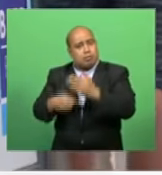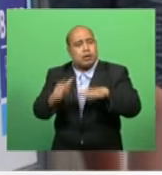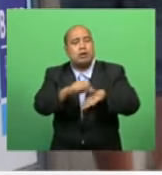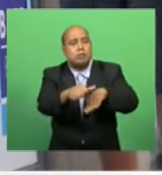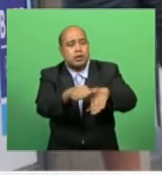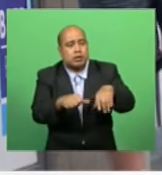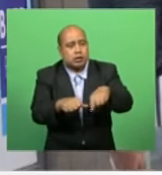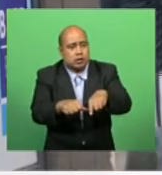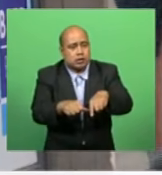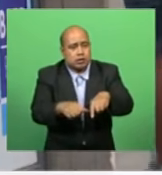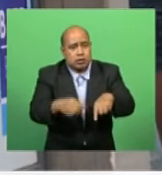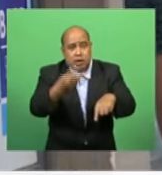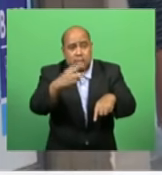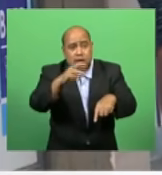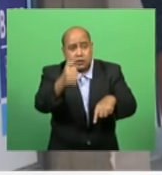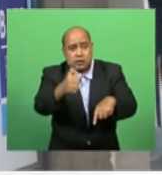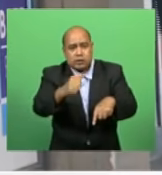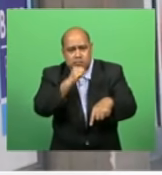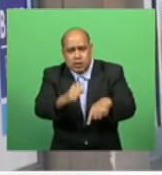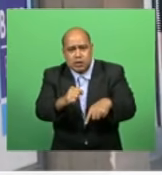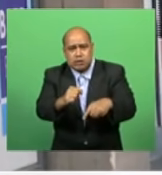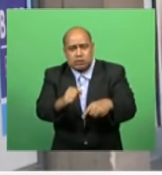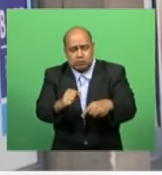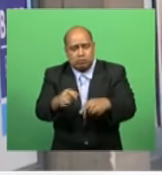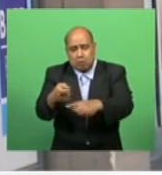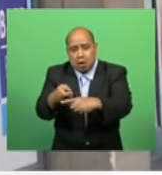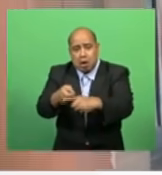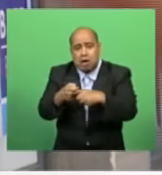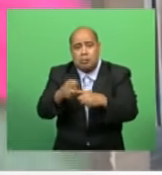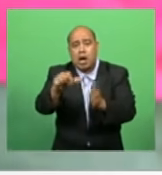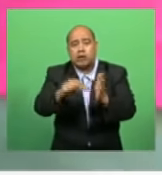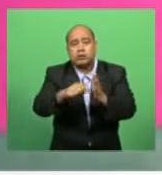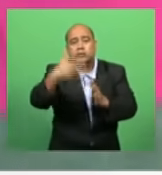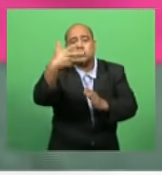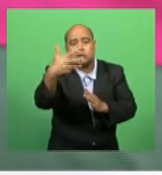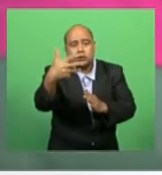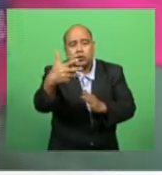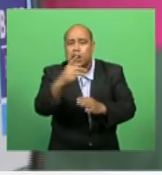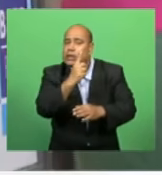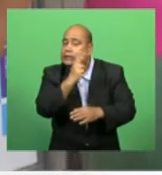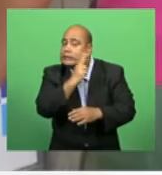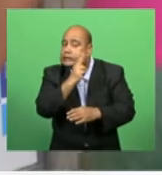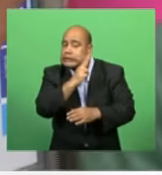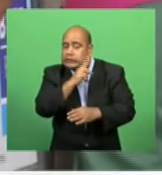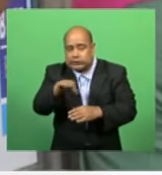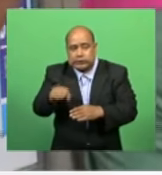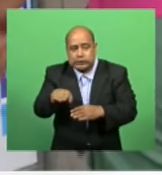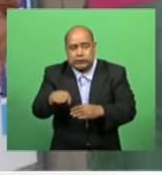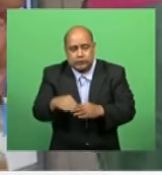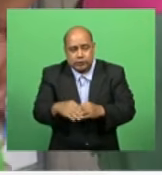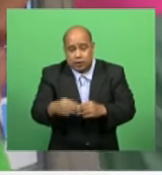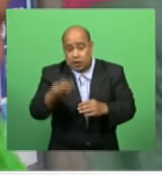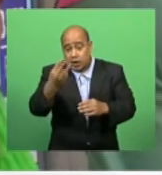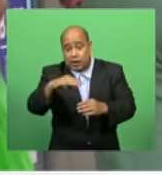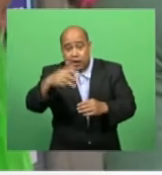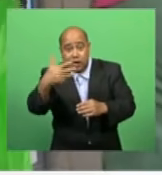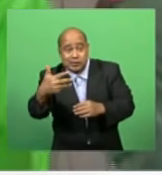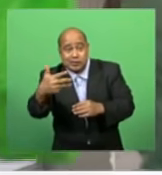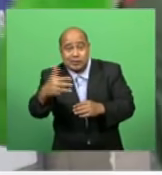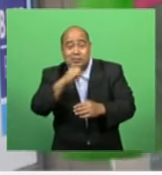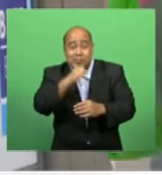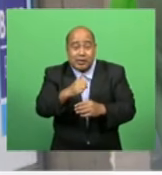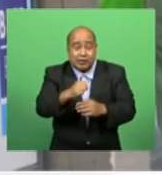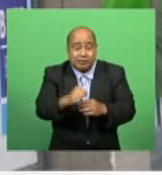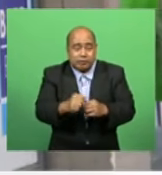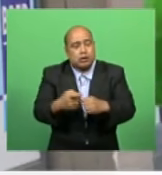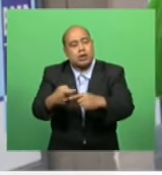indecently assaulted his 9-year-old niece, while a 39-year-old man has been charged with raping his 10-year-old niece. There was